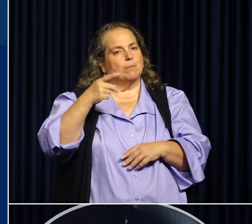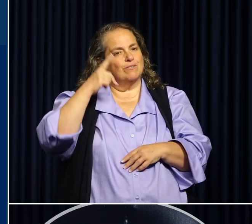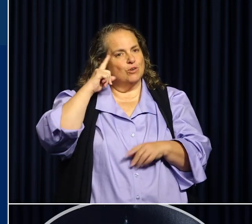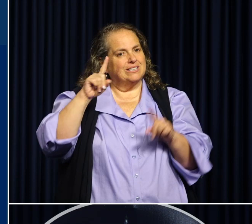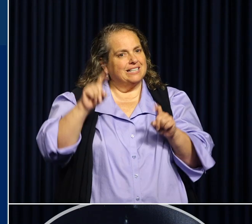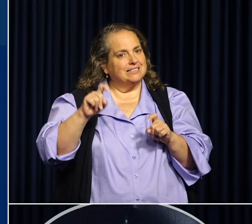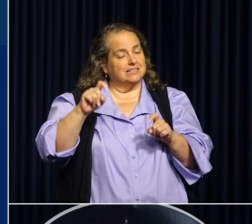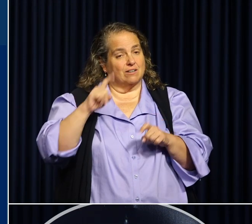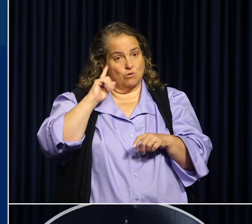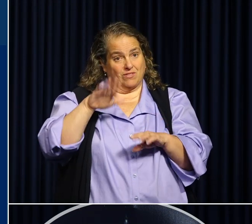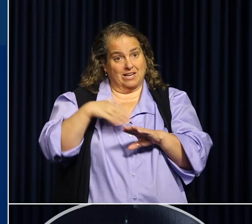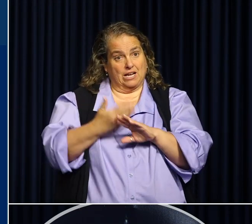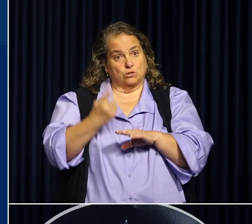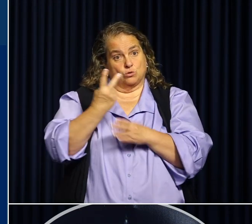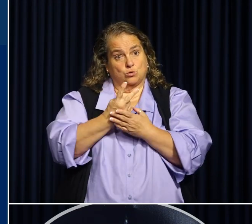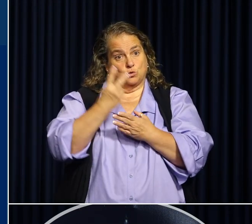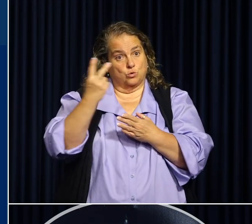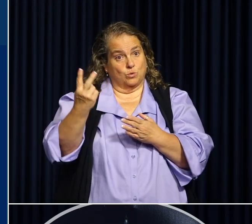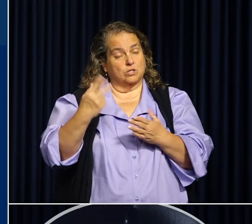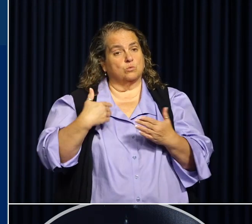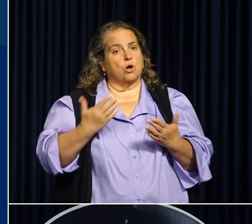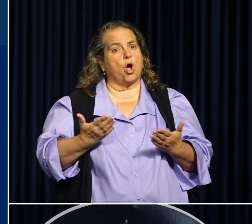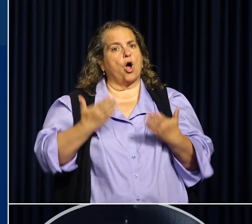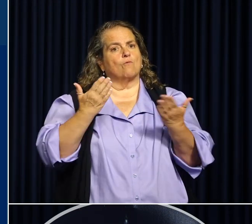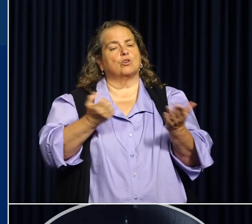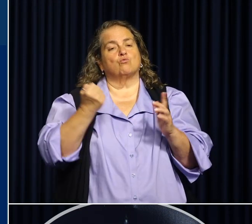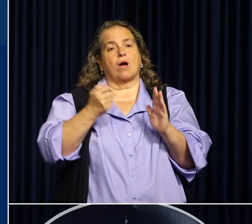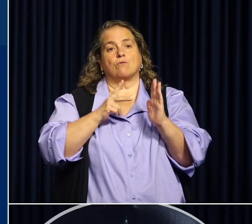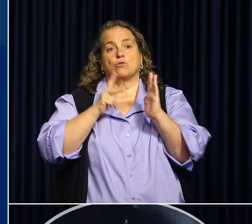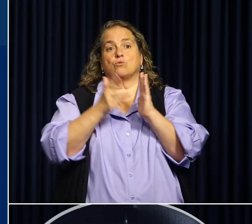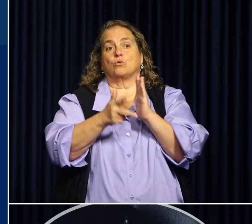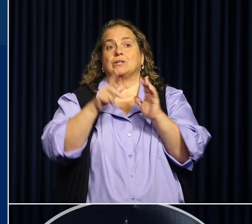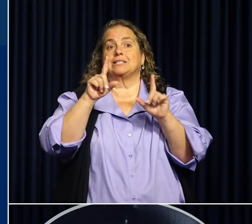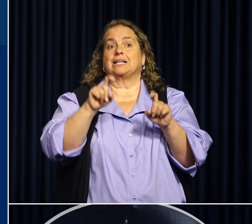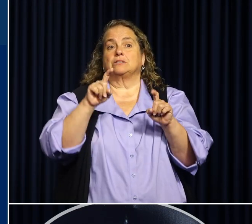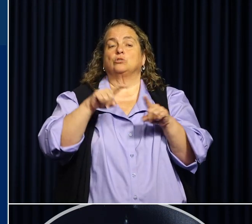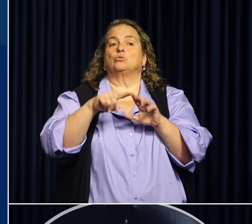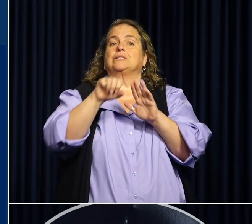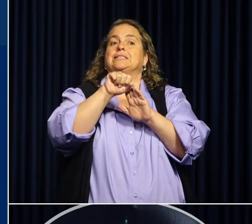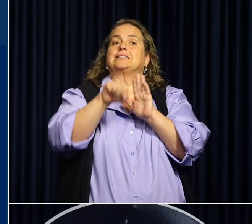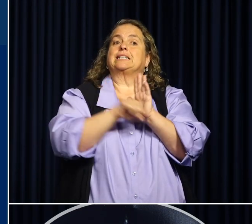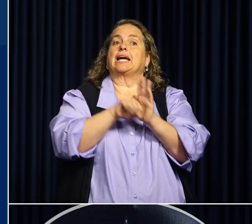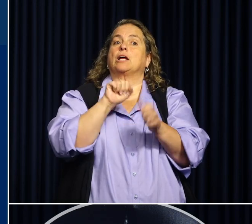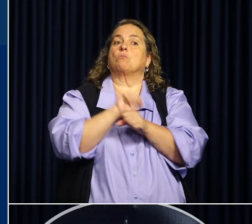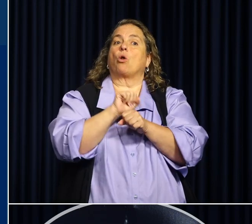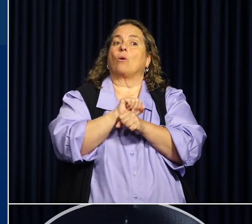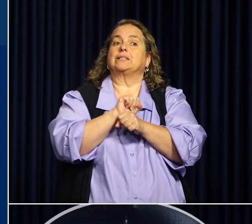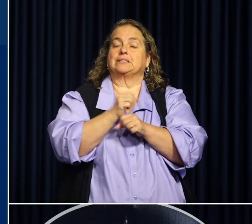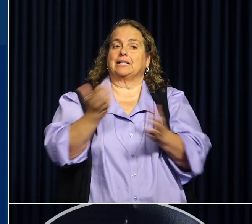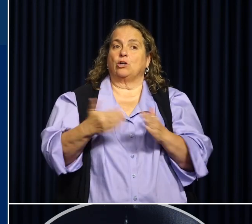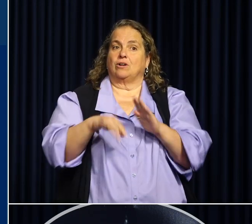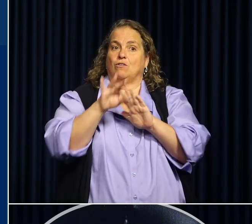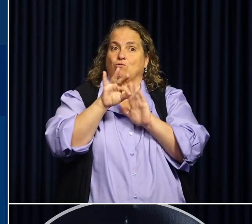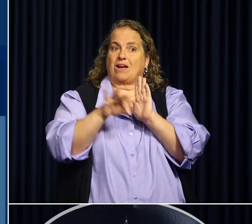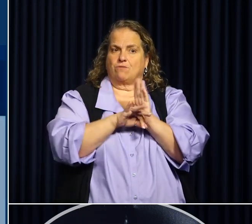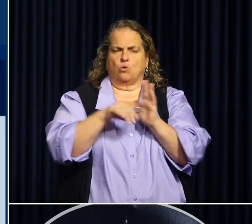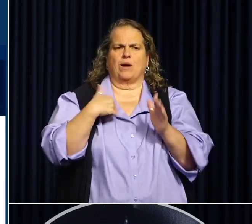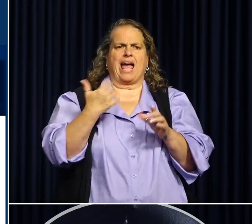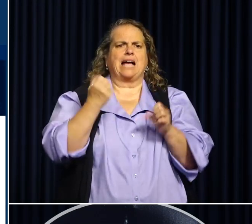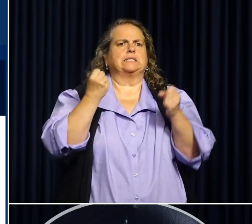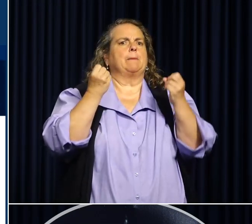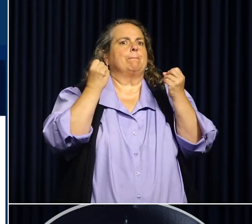the next 2 weeks, we're offering a drive-through testing site to state employees here in Frankfort. We want to get as many of them tested as